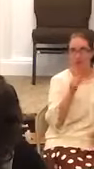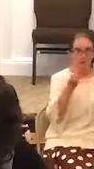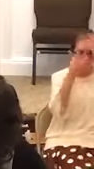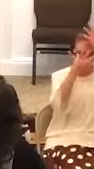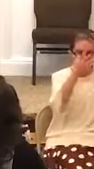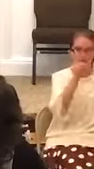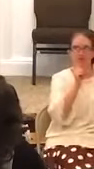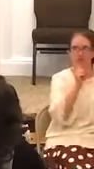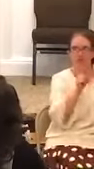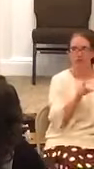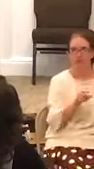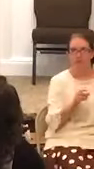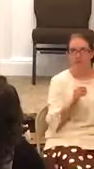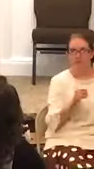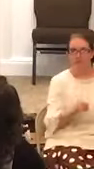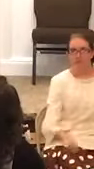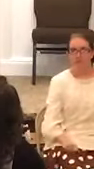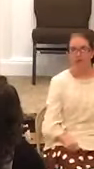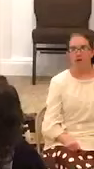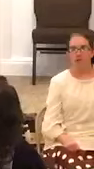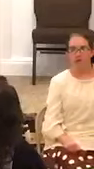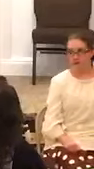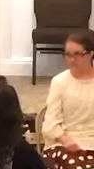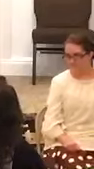the gospel. Wow.